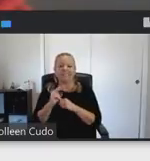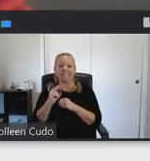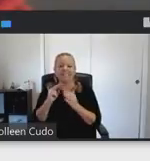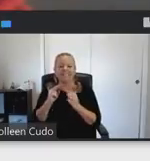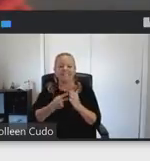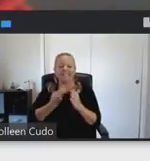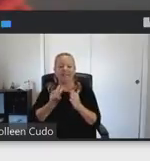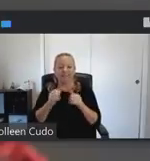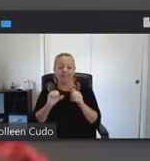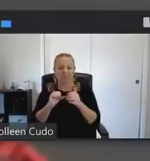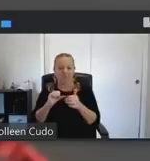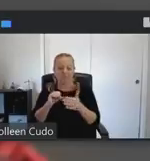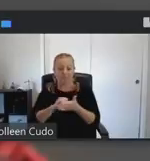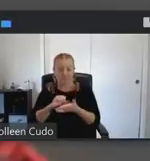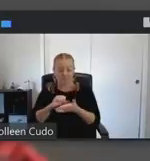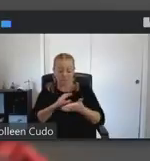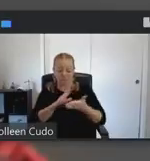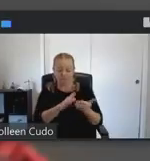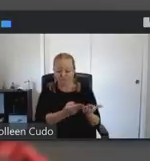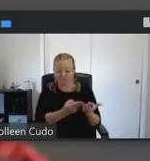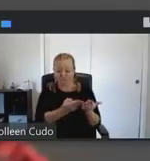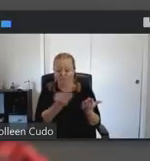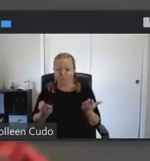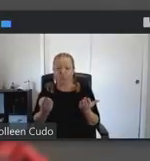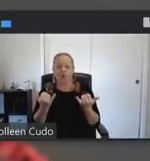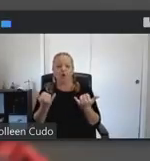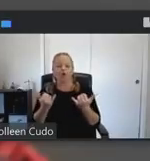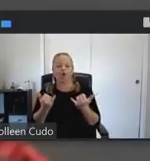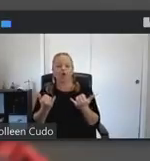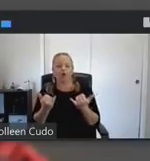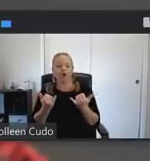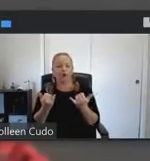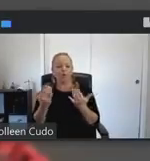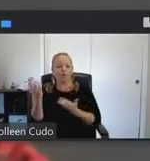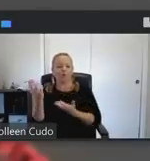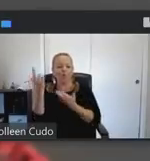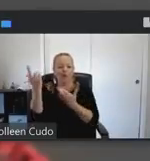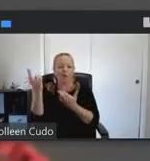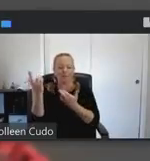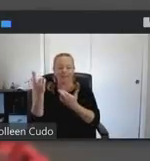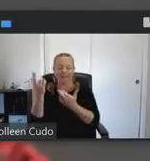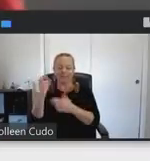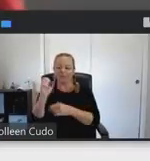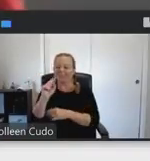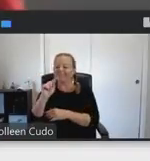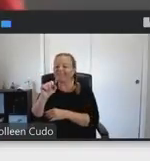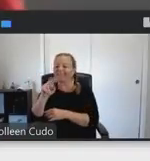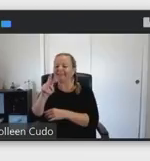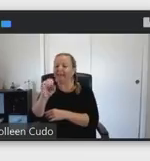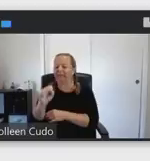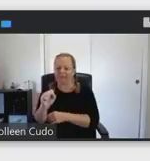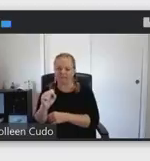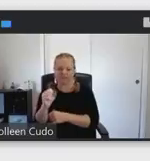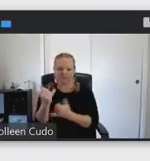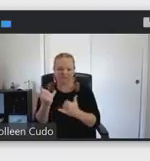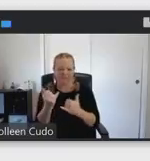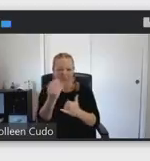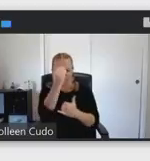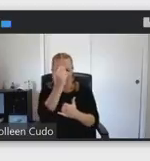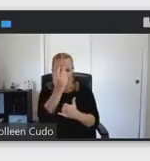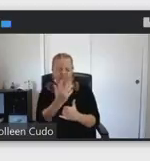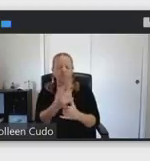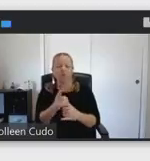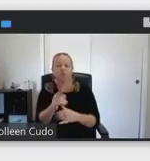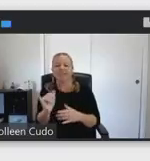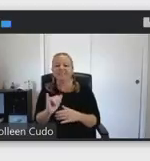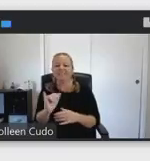current status and recommendations. So here you will see the same compass. So this is